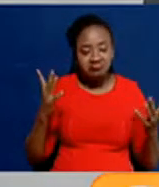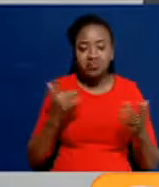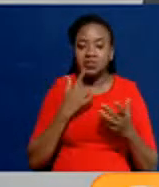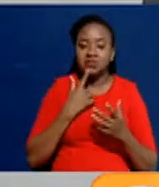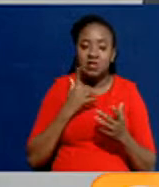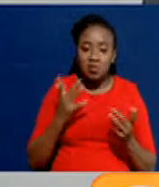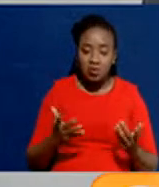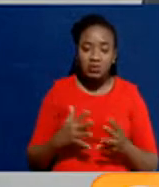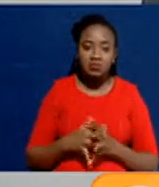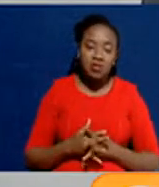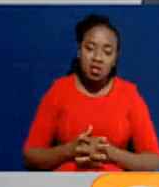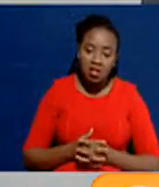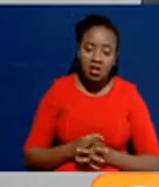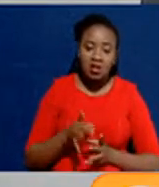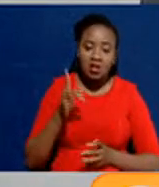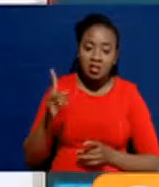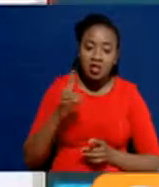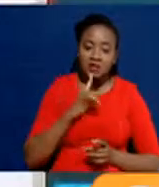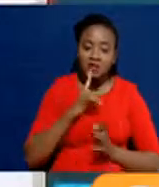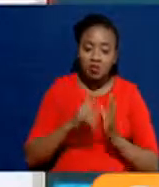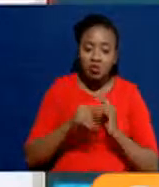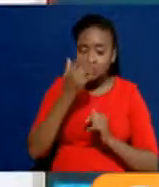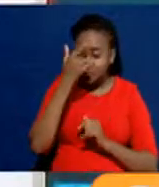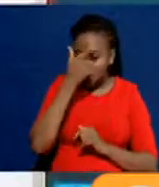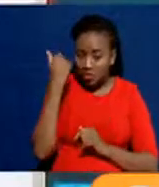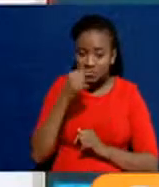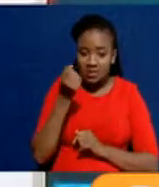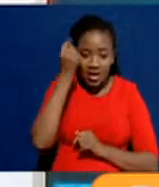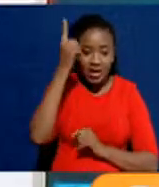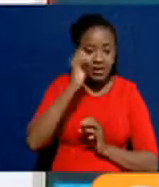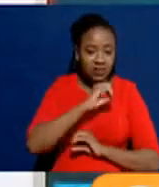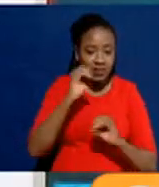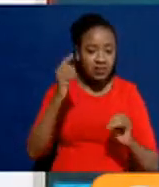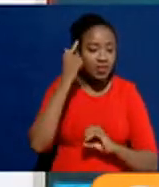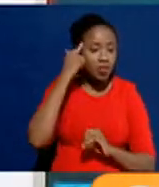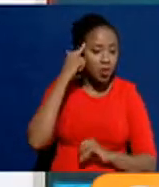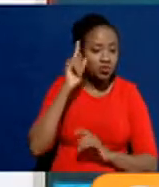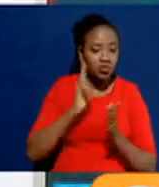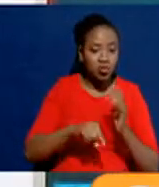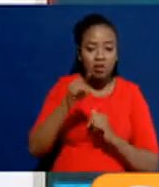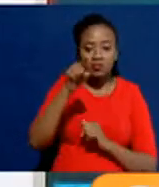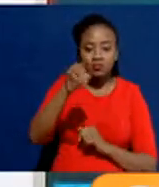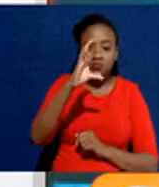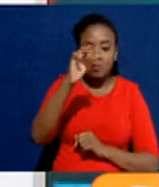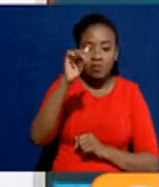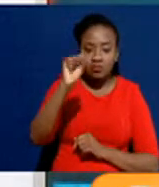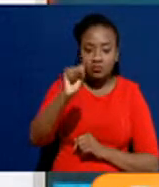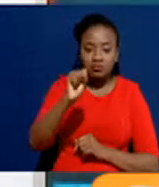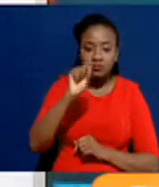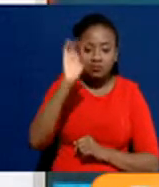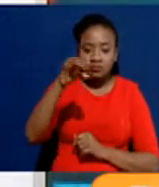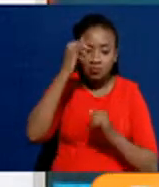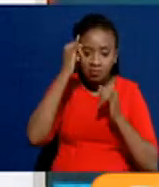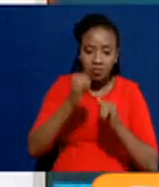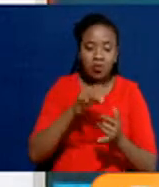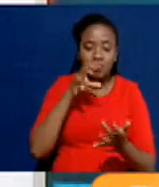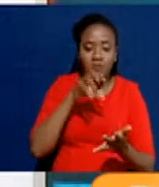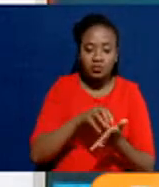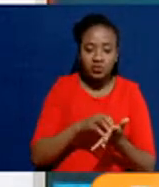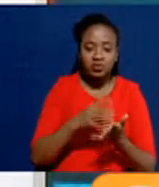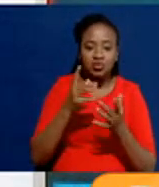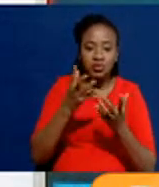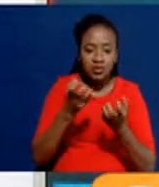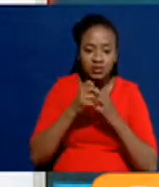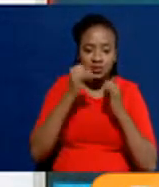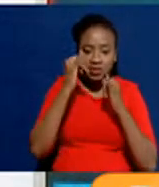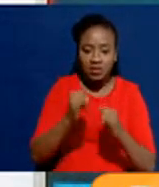out and say this because they did not understand, because they thought this is a new position, attracting a new budget, but